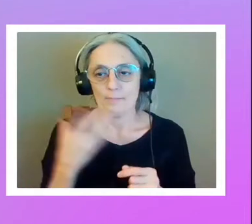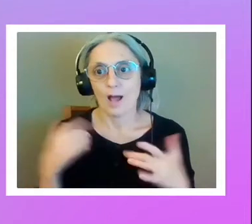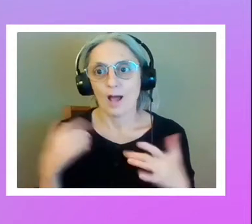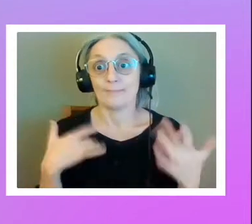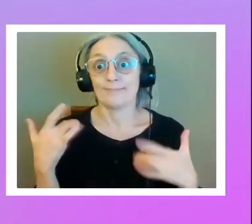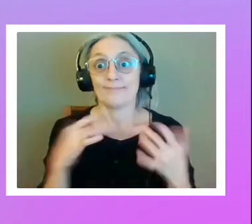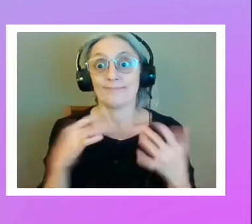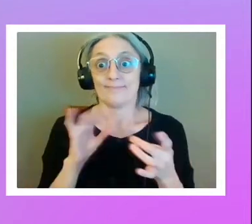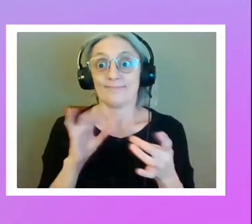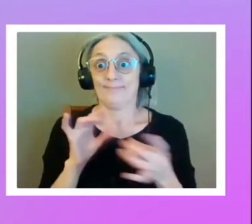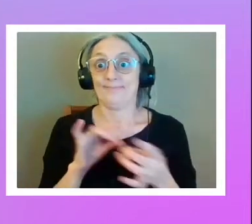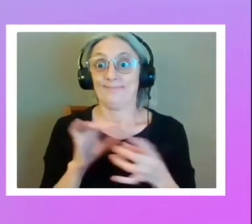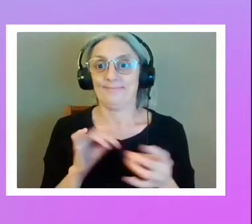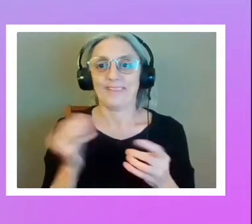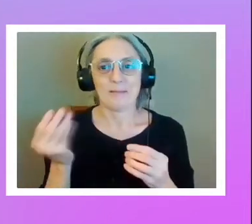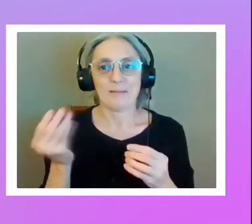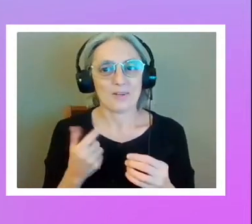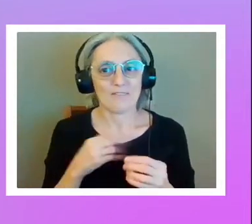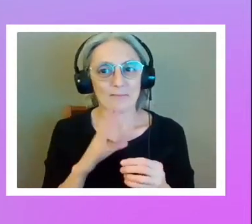this.